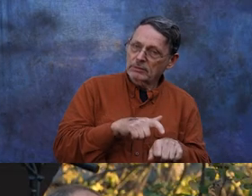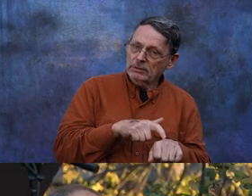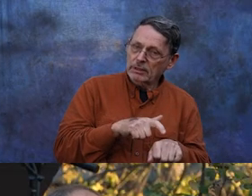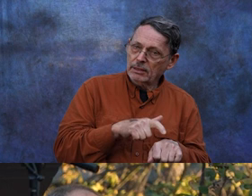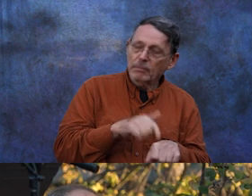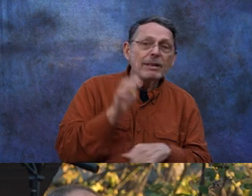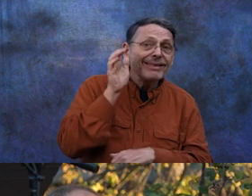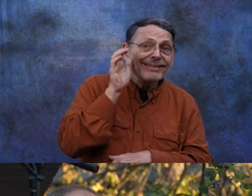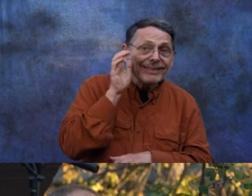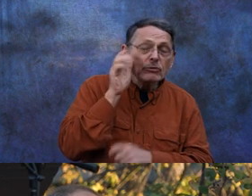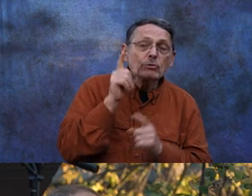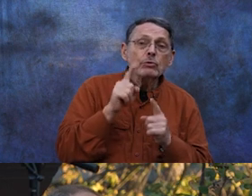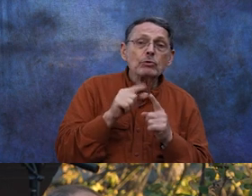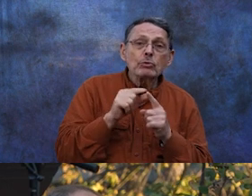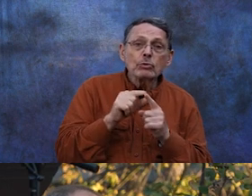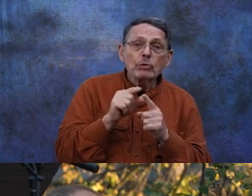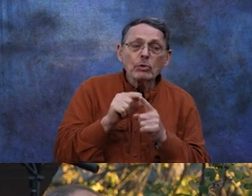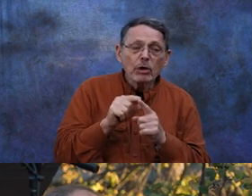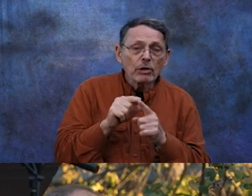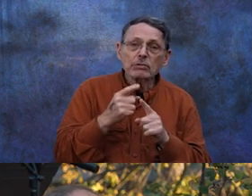Listen to the words of the litany,